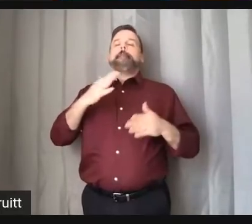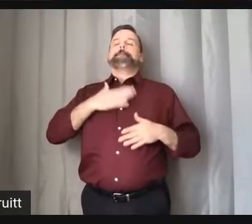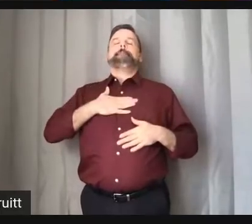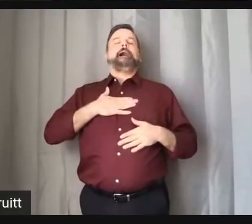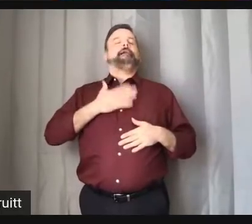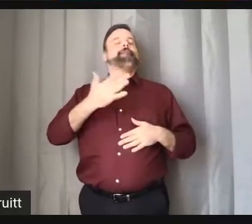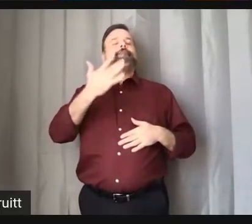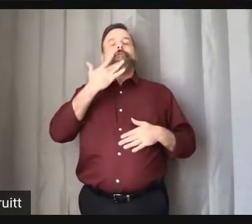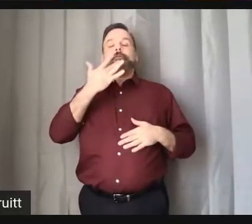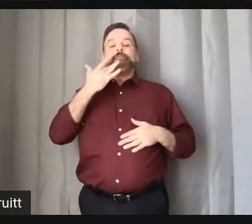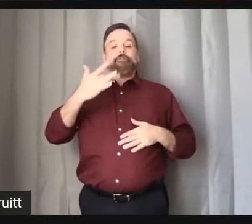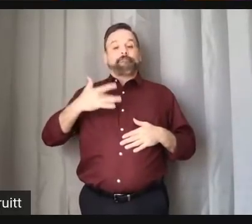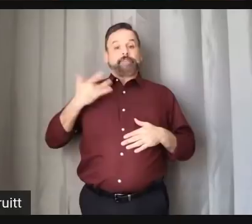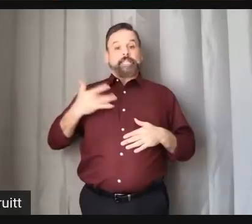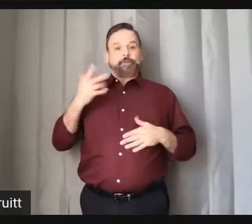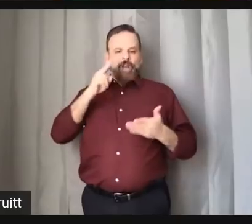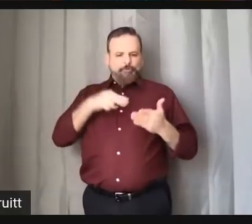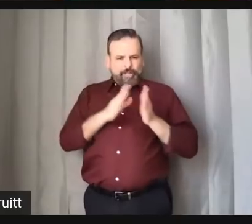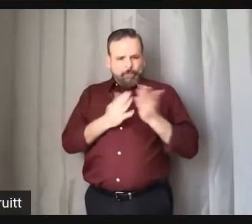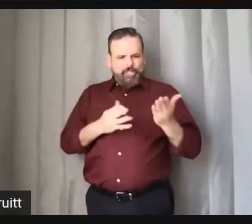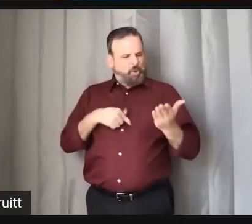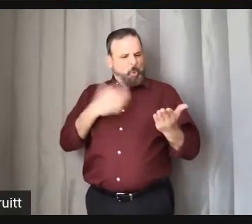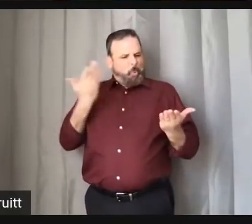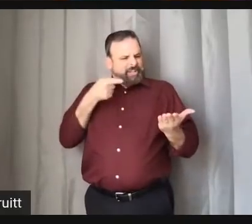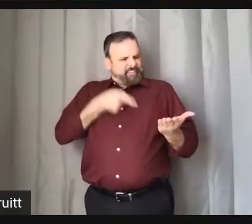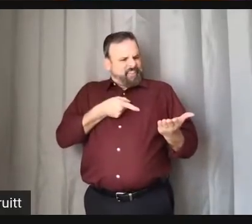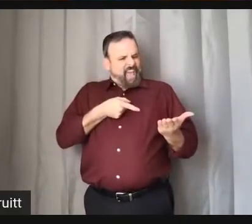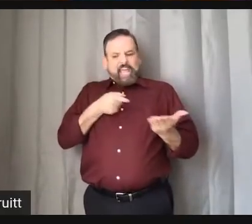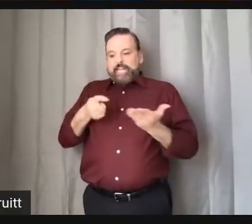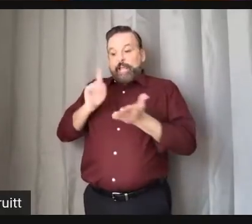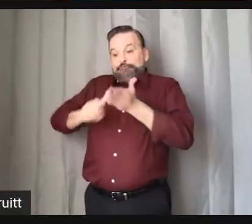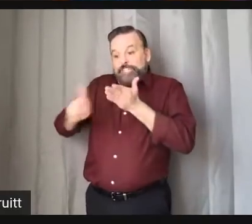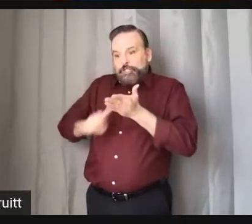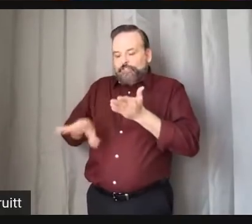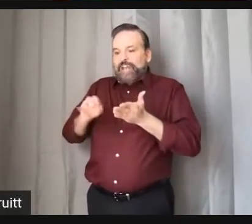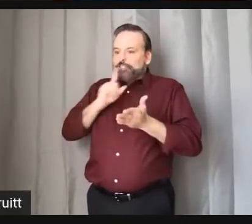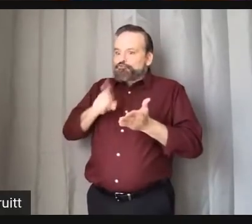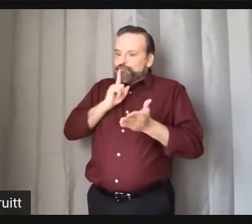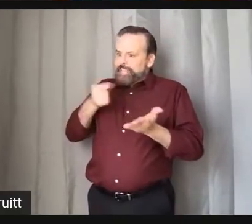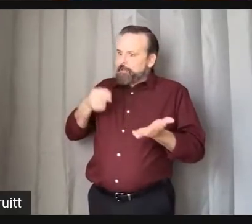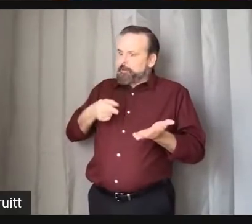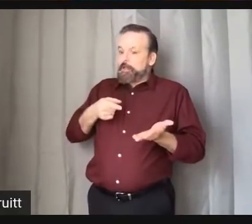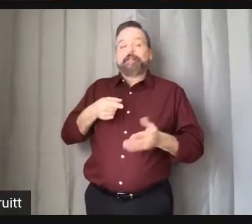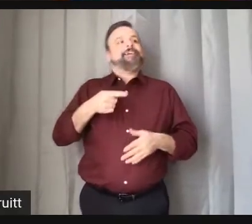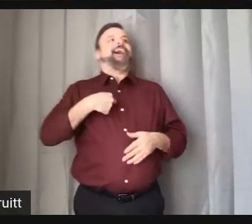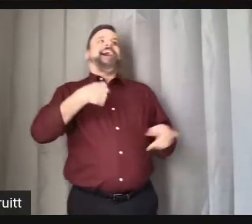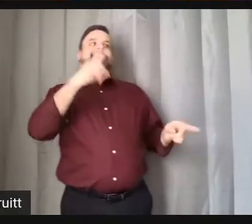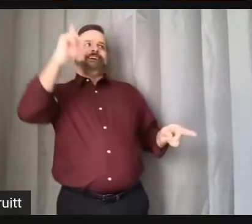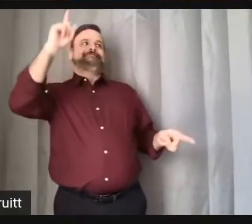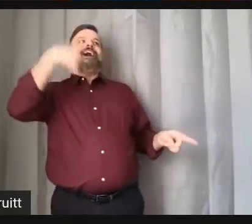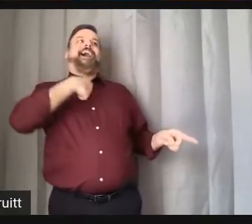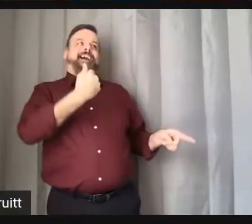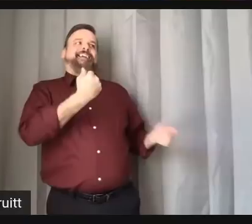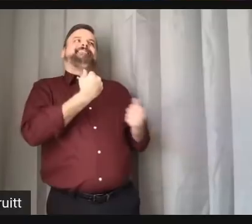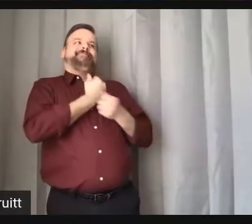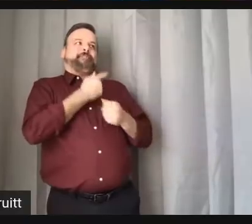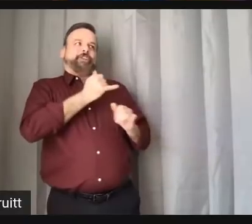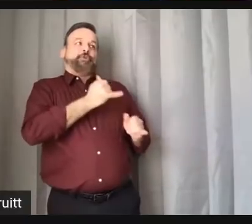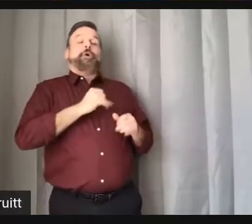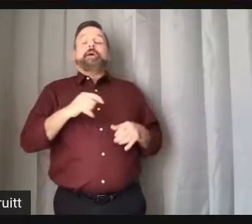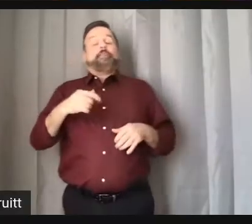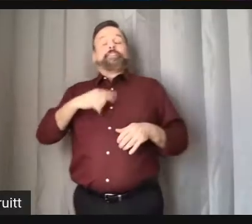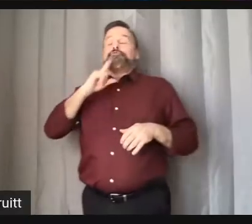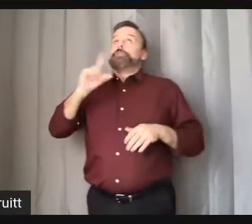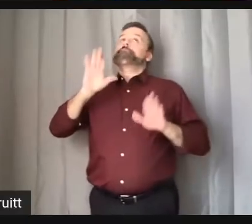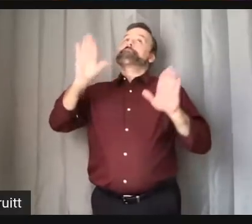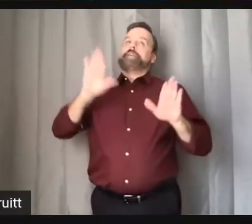what is that? And I go off and I read about it and I'm like, oh, it's a real thing. Yes, like, I love that too. That is such an incredible feeling for me as a reader. And I just want to